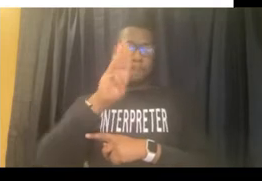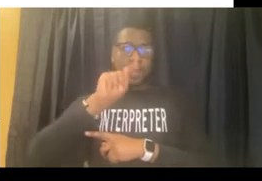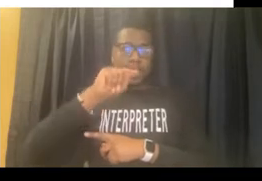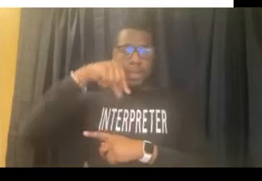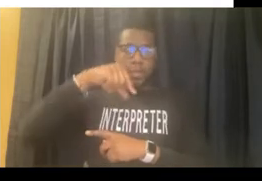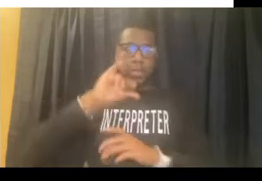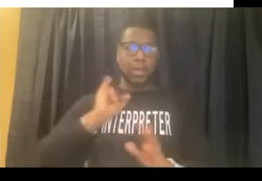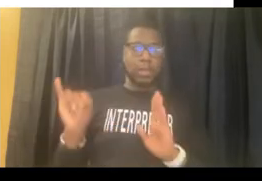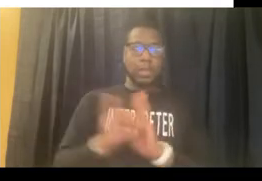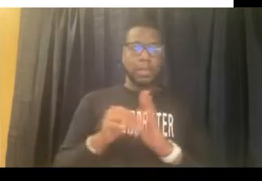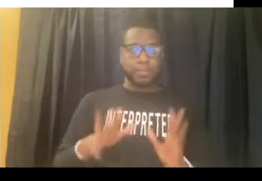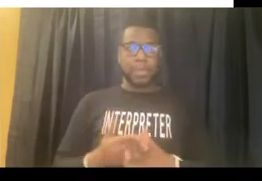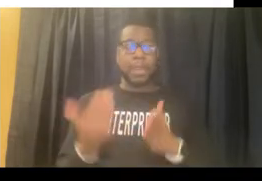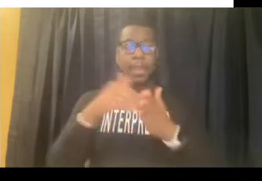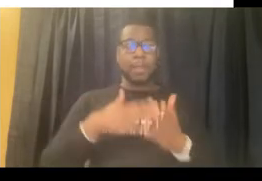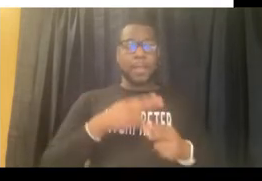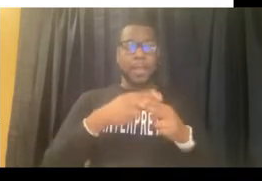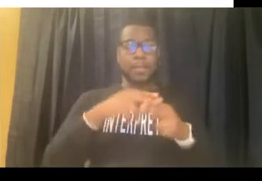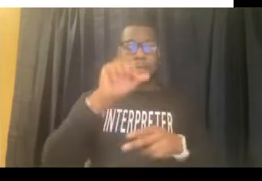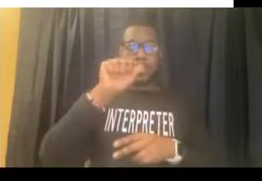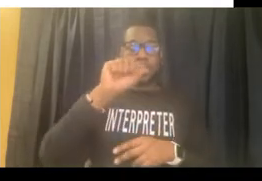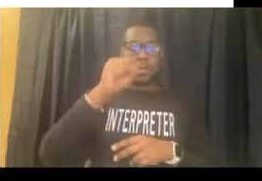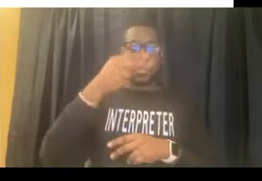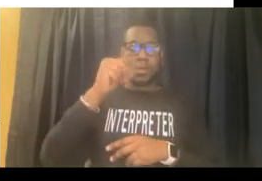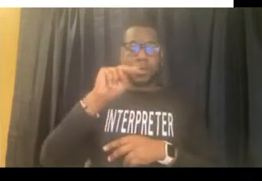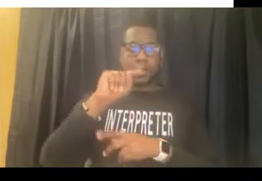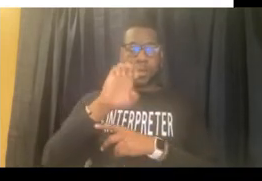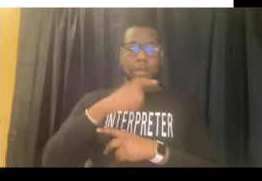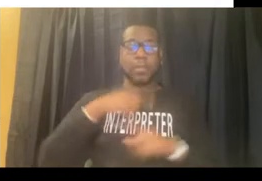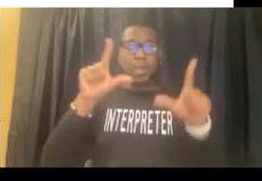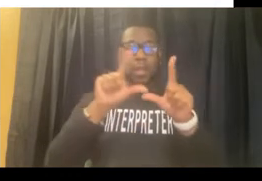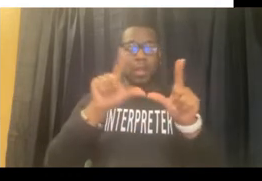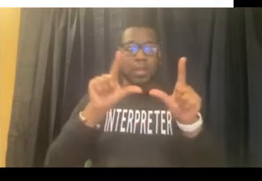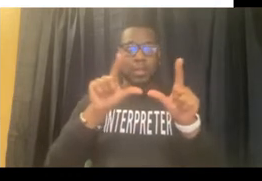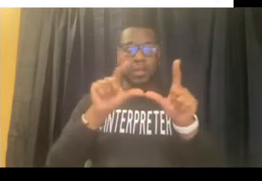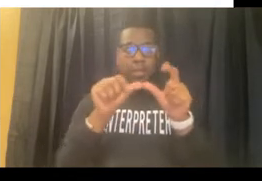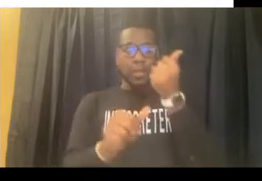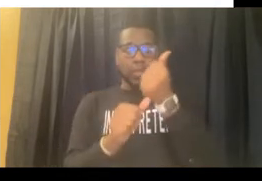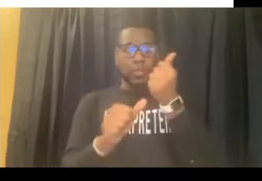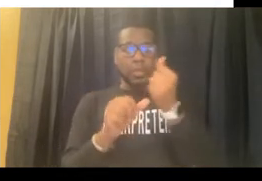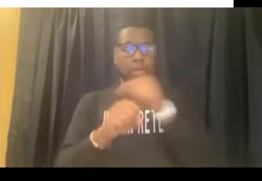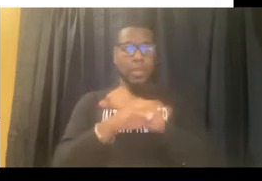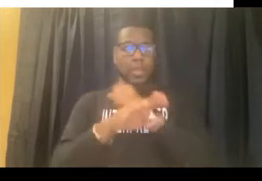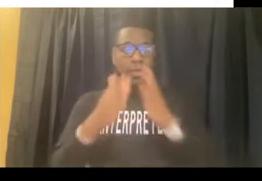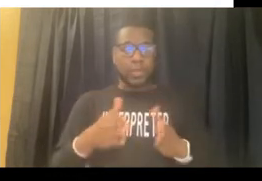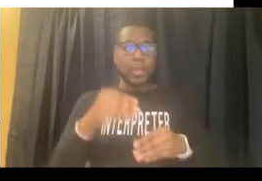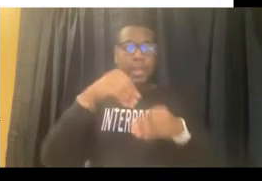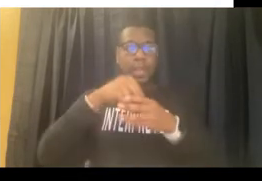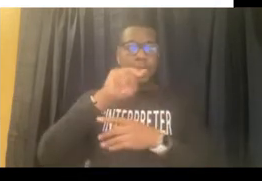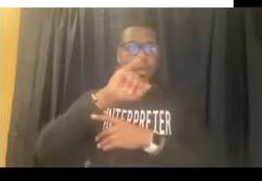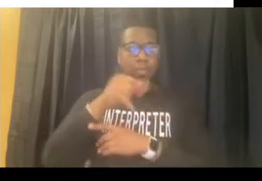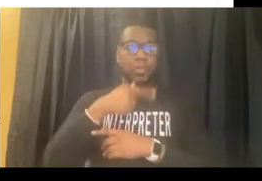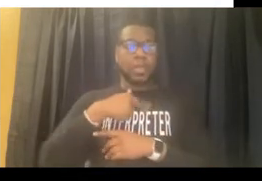So again, my name is Ashante. I am a licensed associate counselor here in the state of New Jersey, and I am the founder and